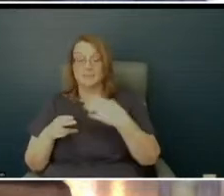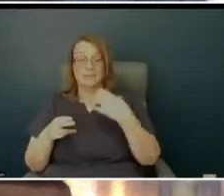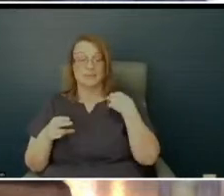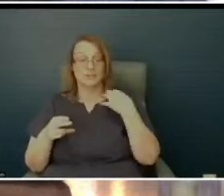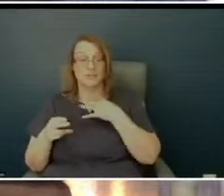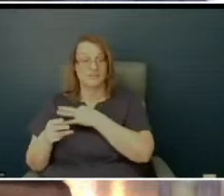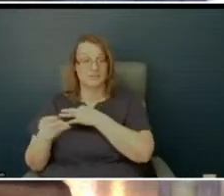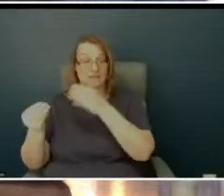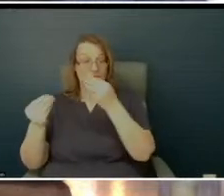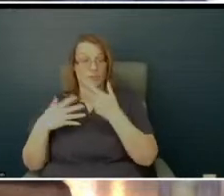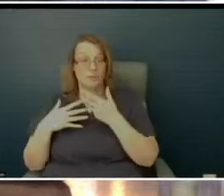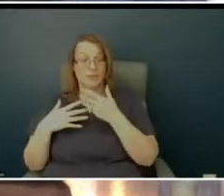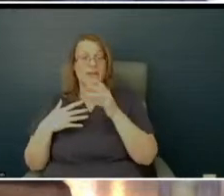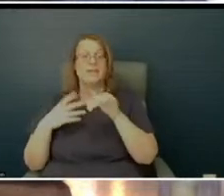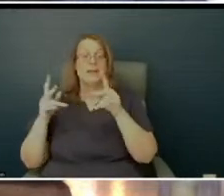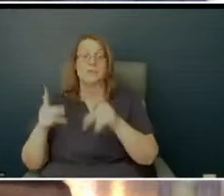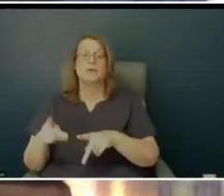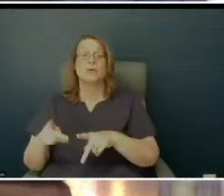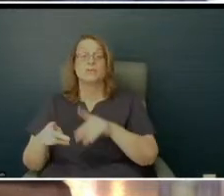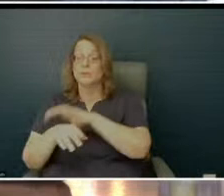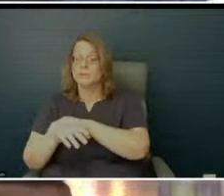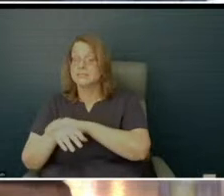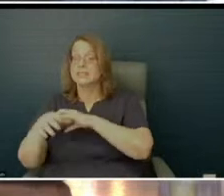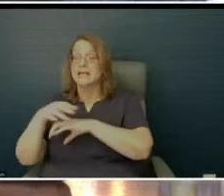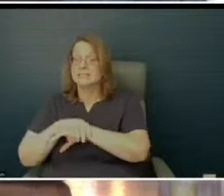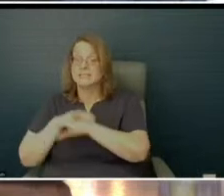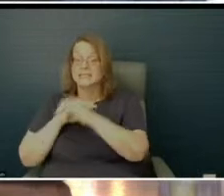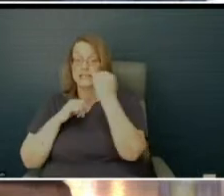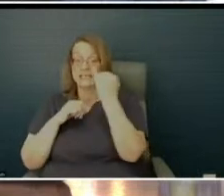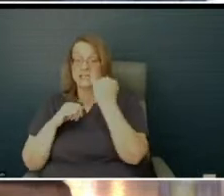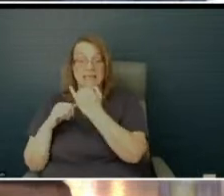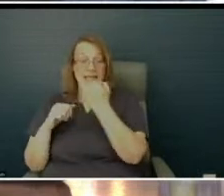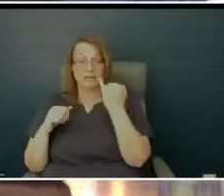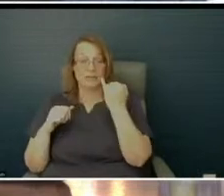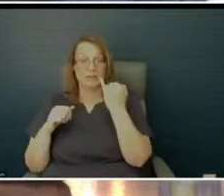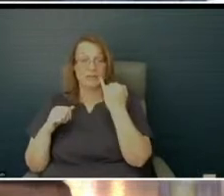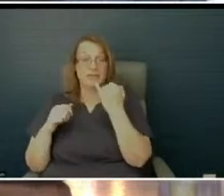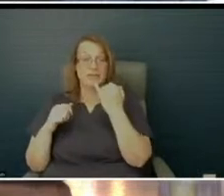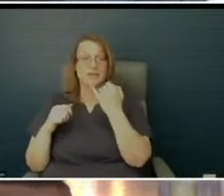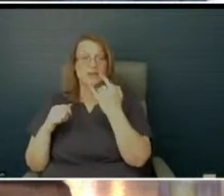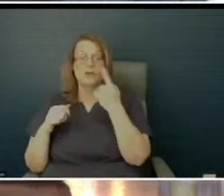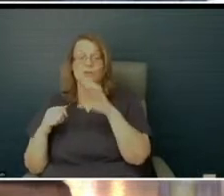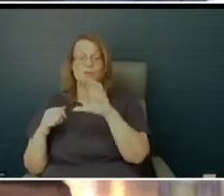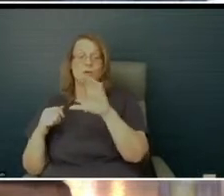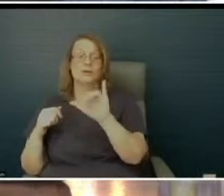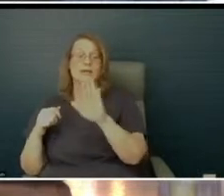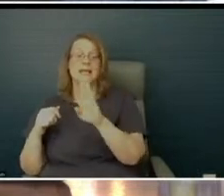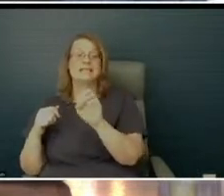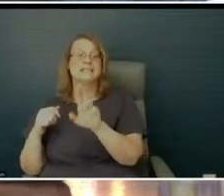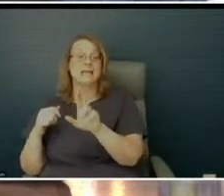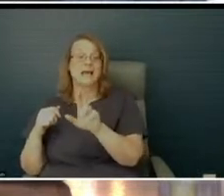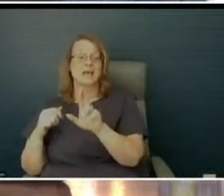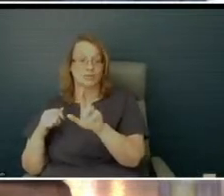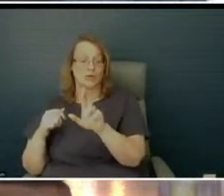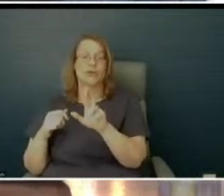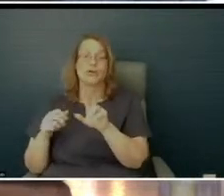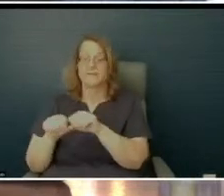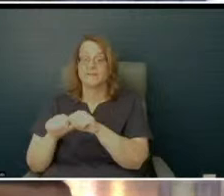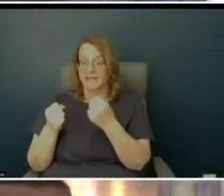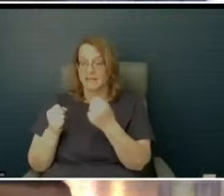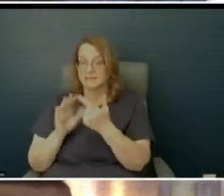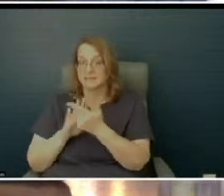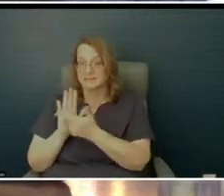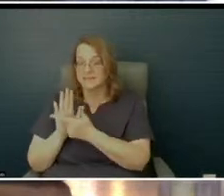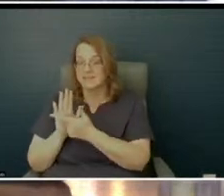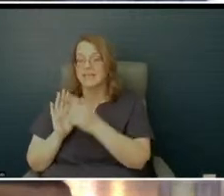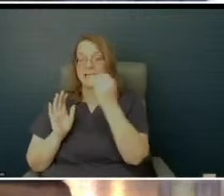was in custody in Italy. He had been arrested for a cyber offense of some sort in Italy. The allegation was that he